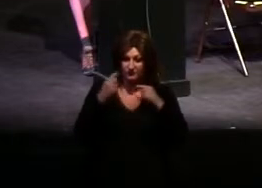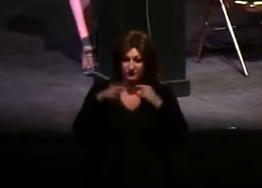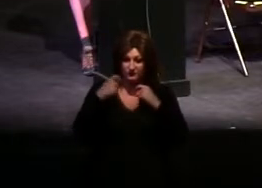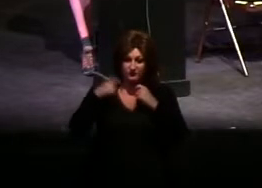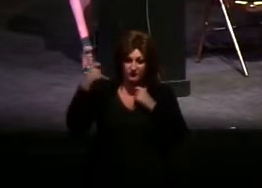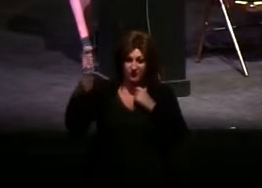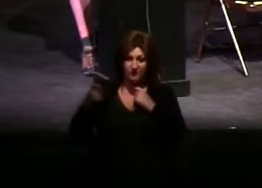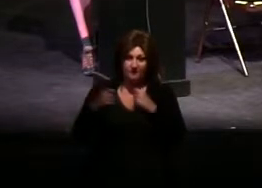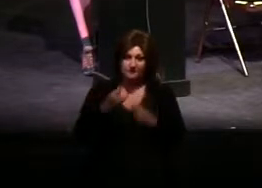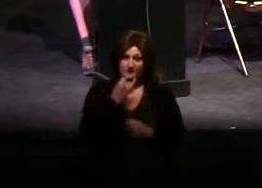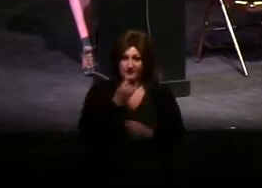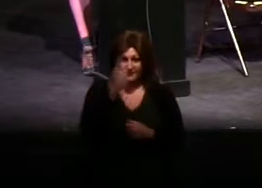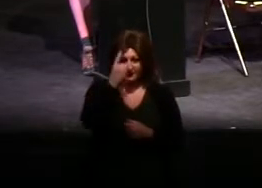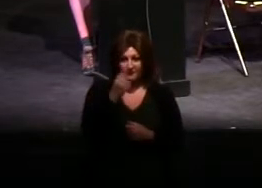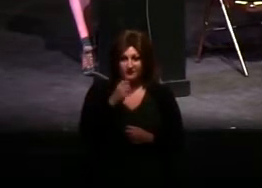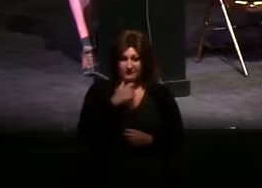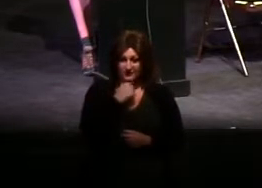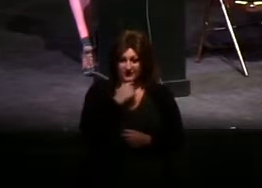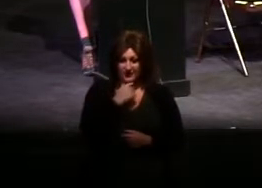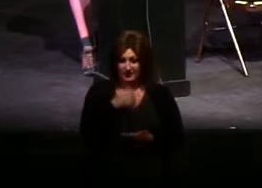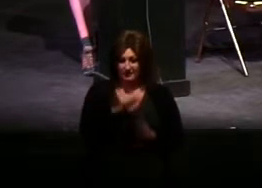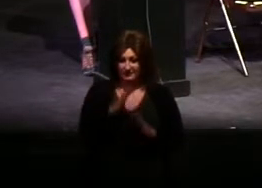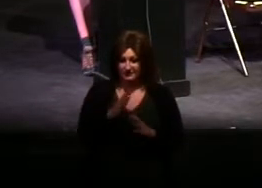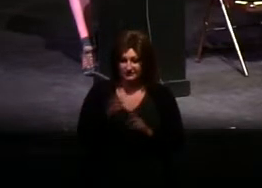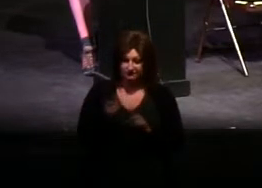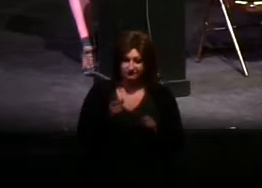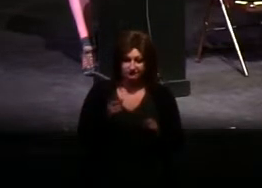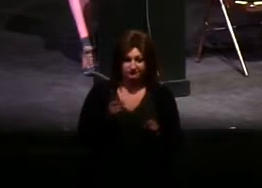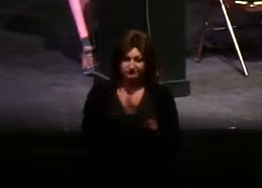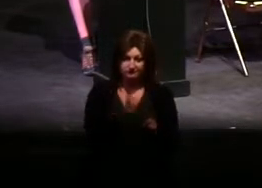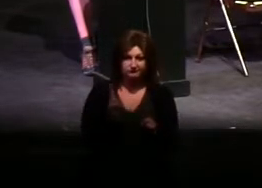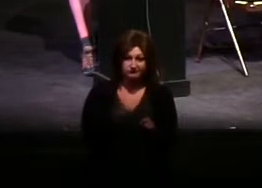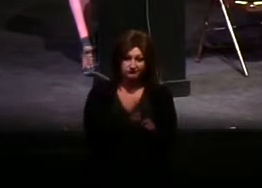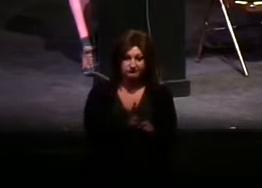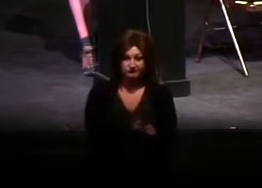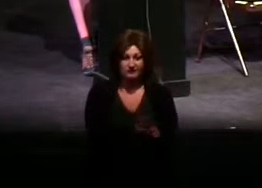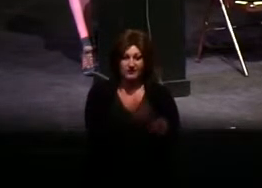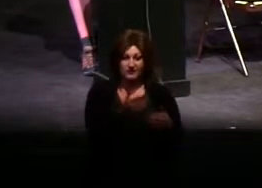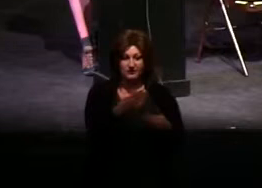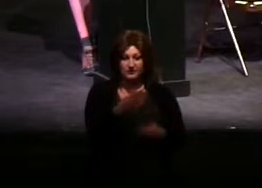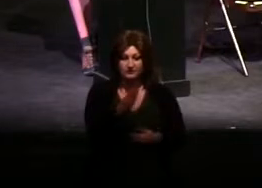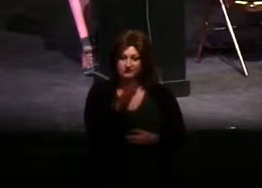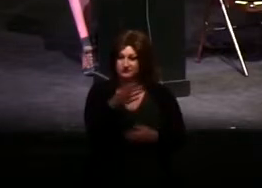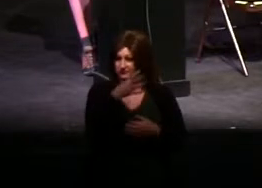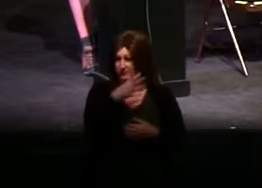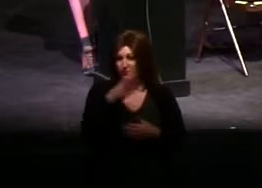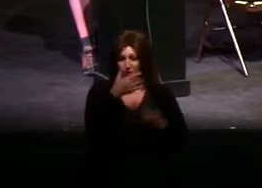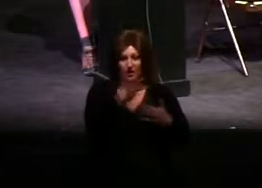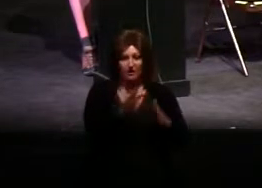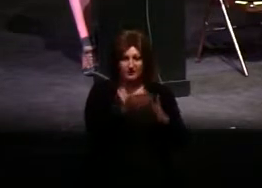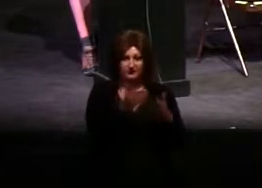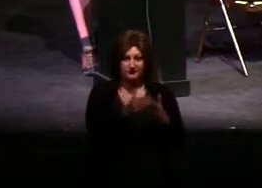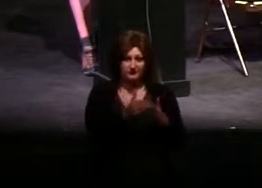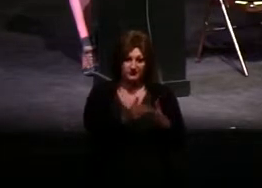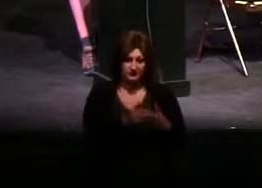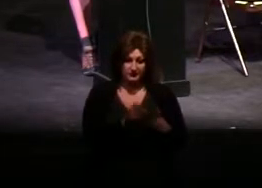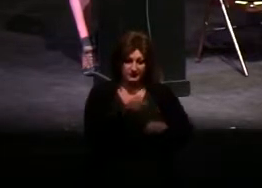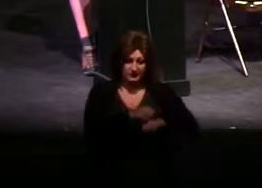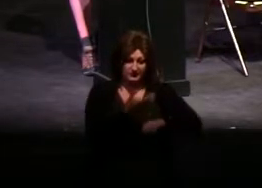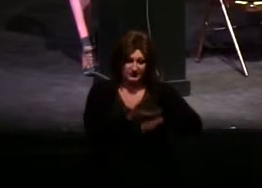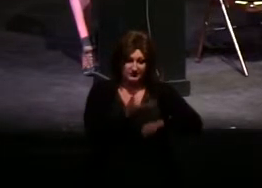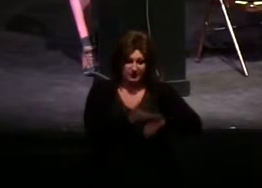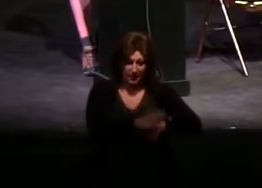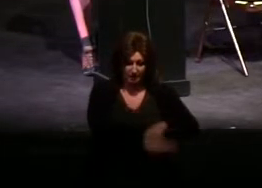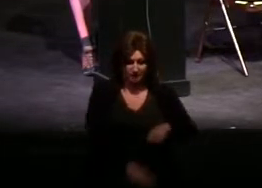the goat's neck. She led Keita and the goat into a barn to a corner where a large cement slab on the ground